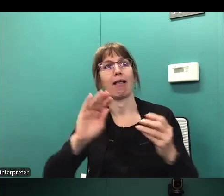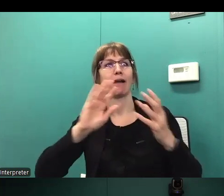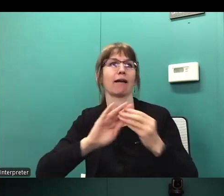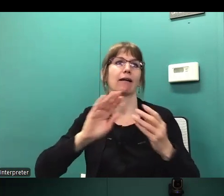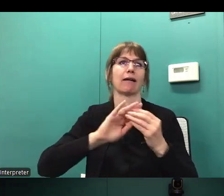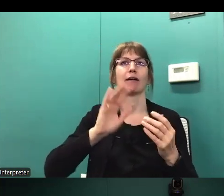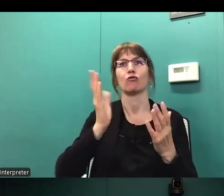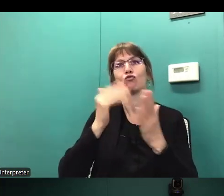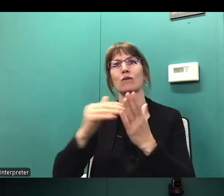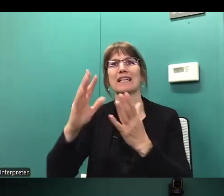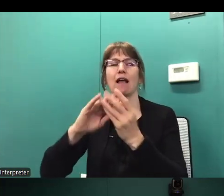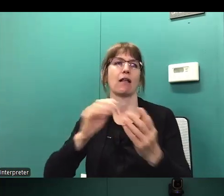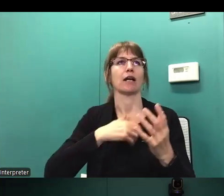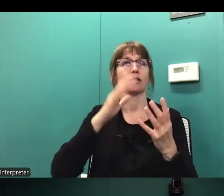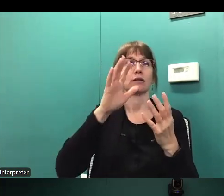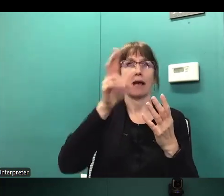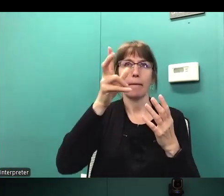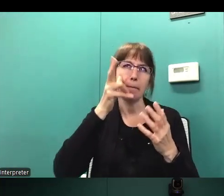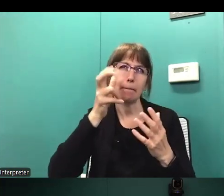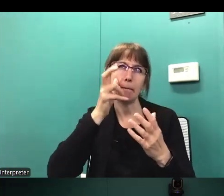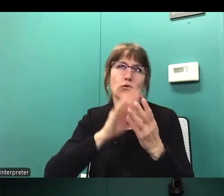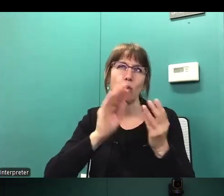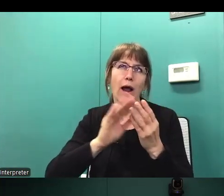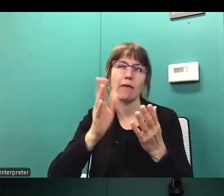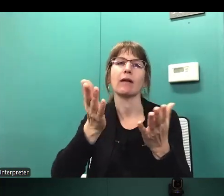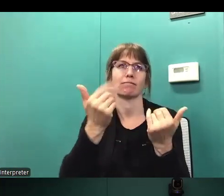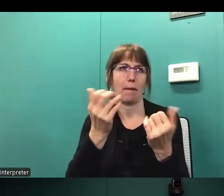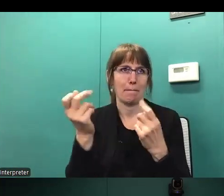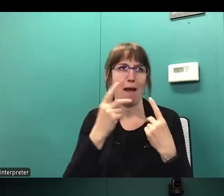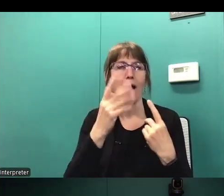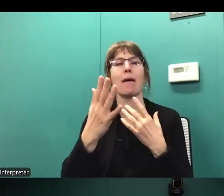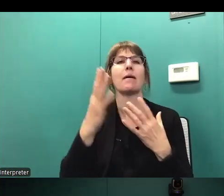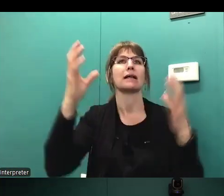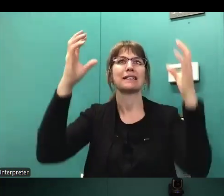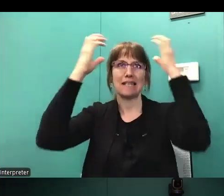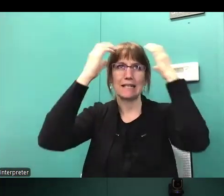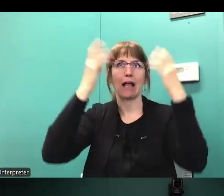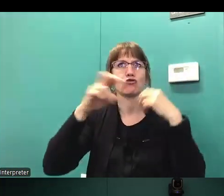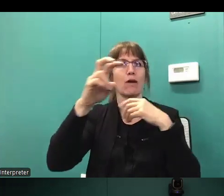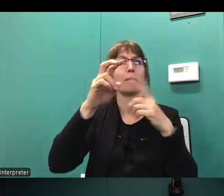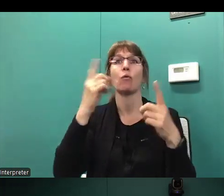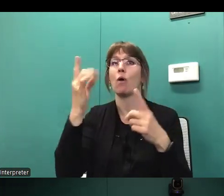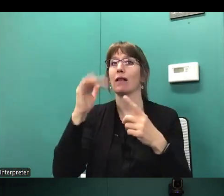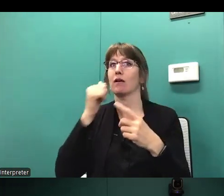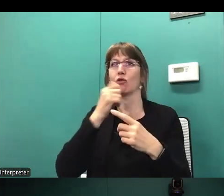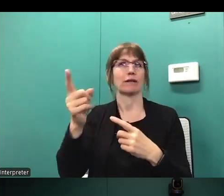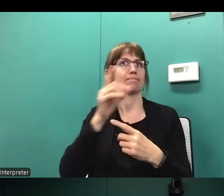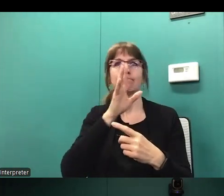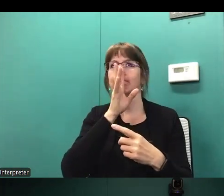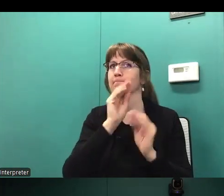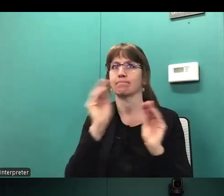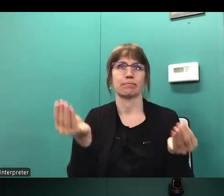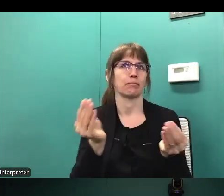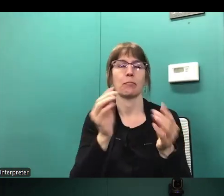most. So being able to retell maybe their Disneyland trip. We had a little girl that did not talk, but we pulled